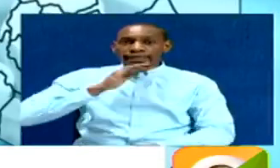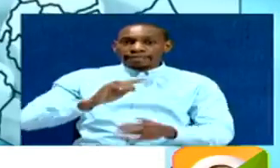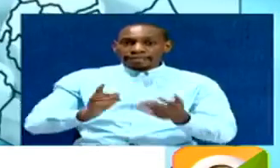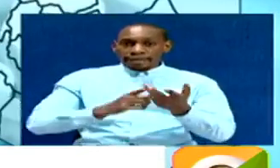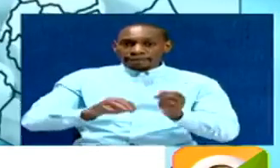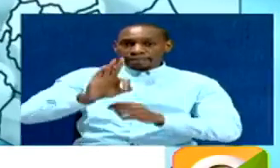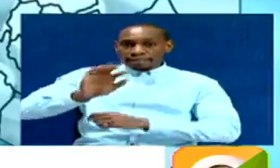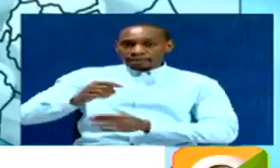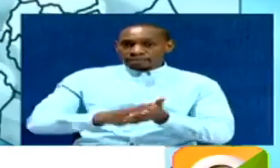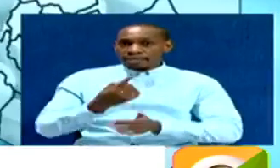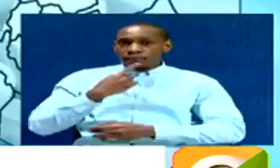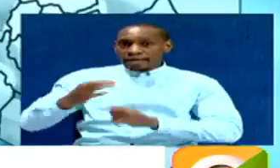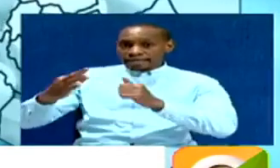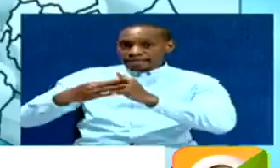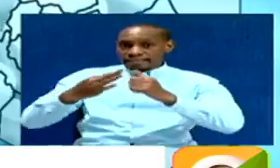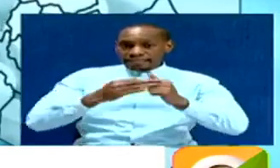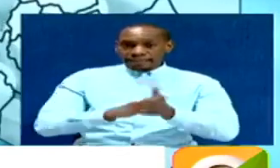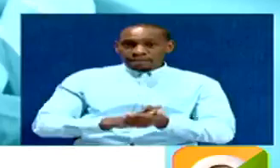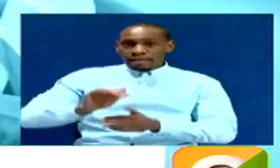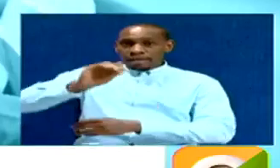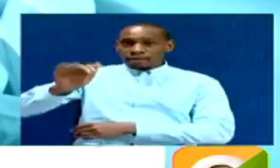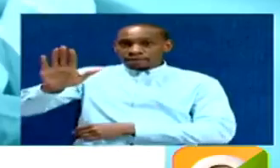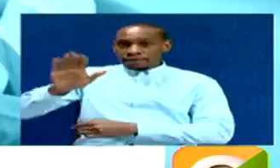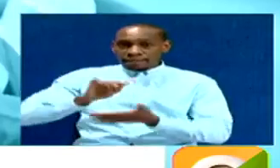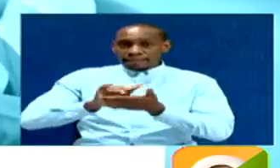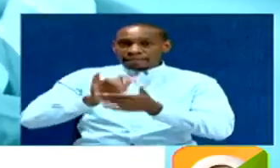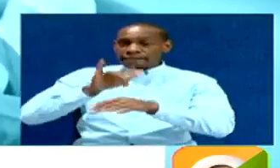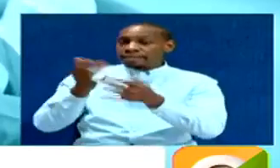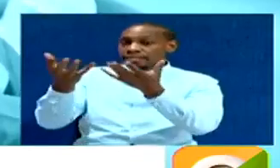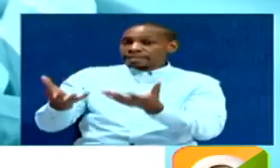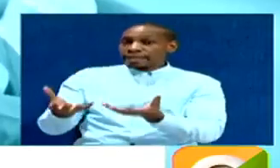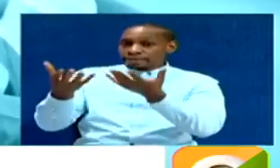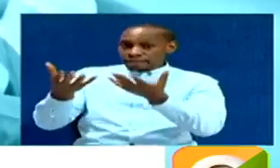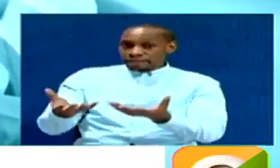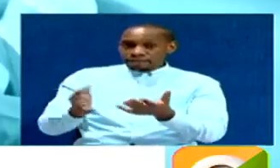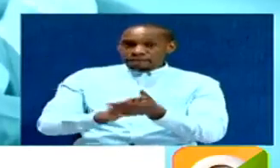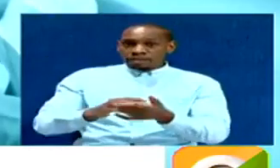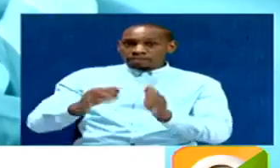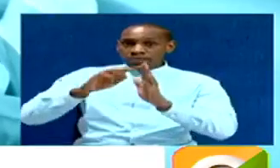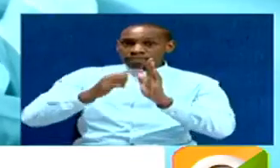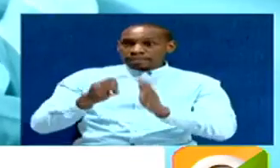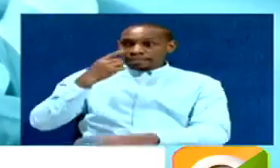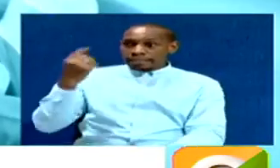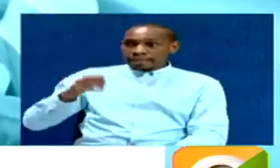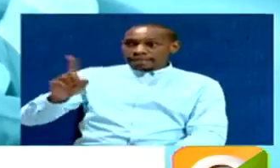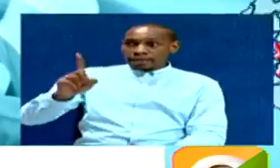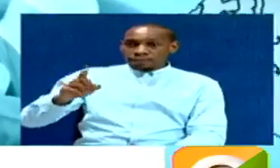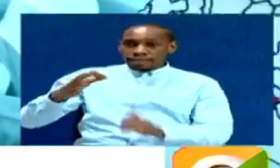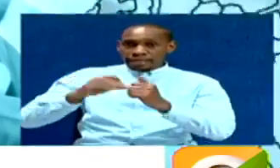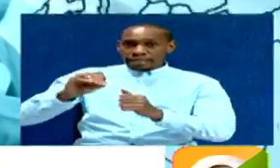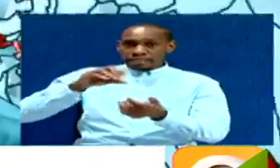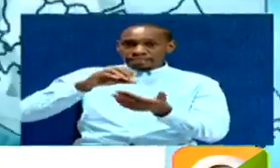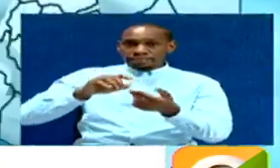to 3,188. The five counties bearing the highest burden of infection are Nairobi with 80